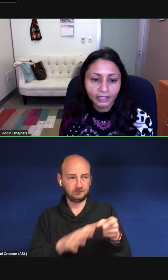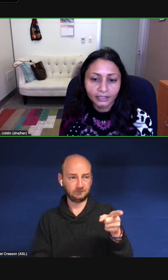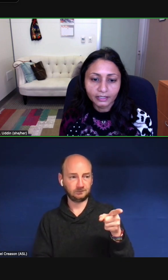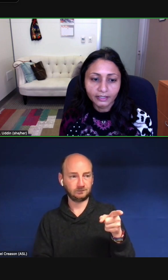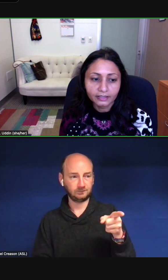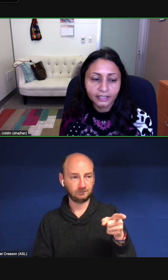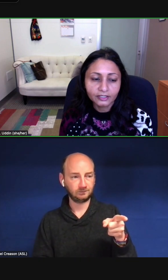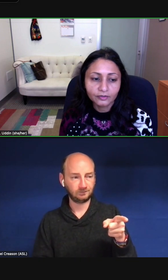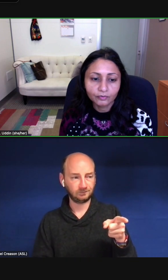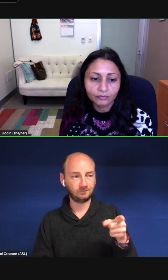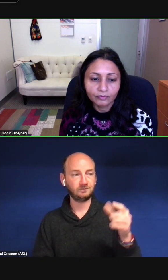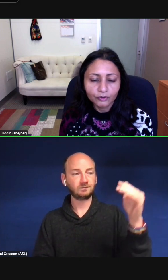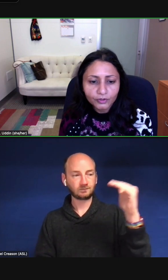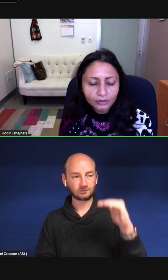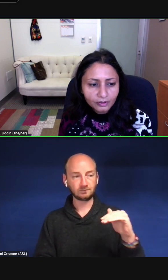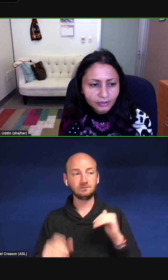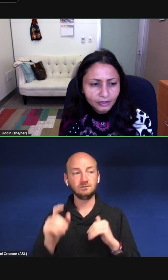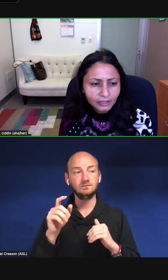And I